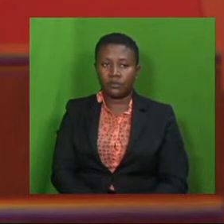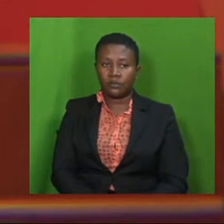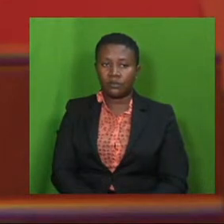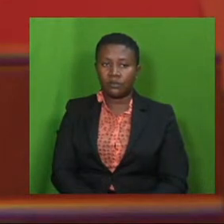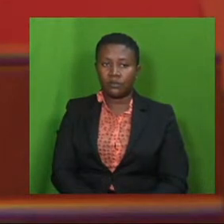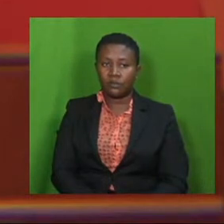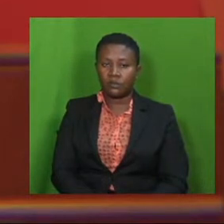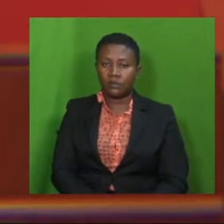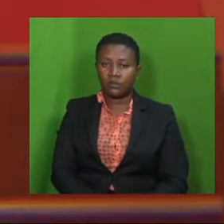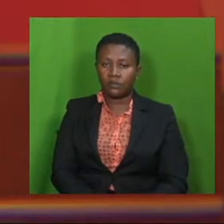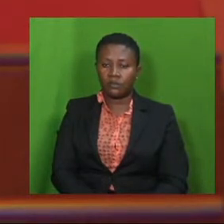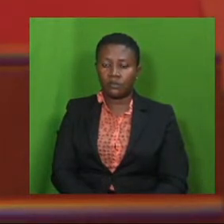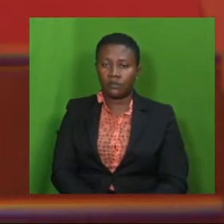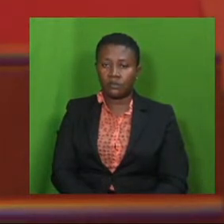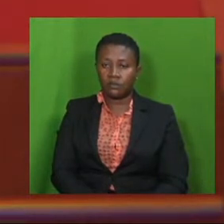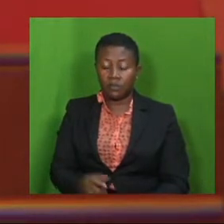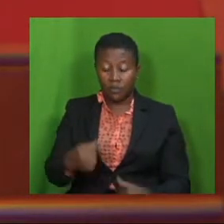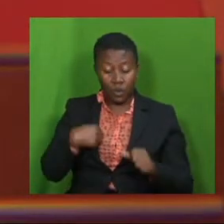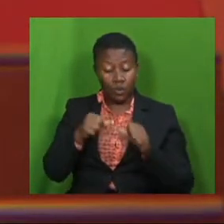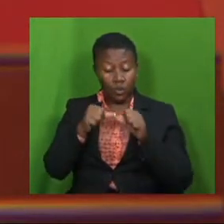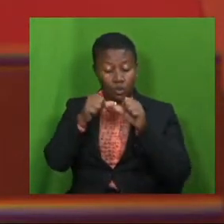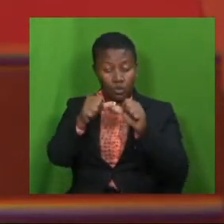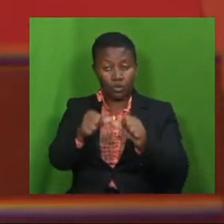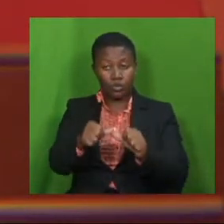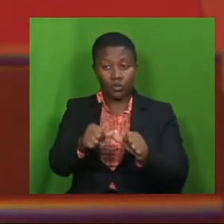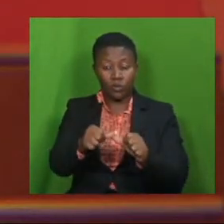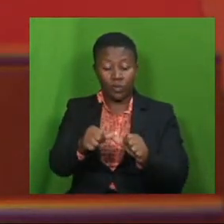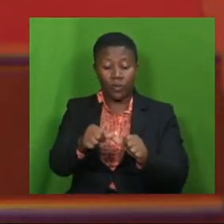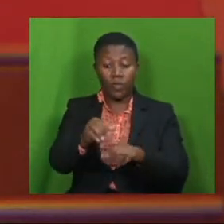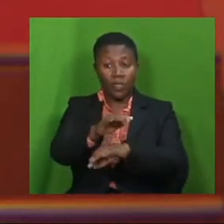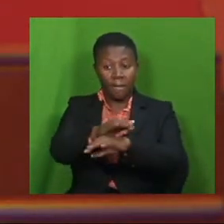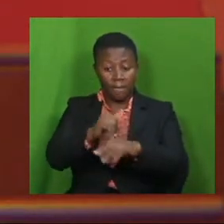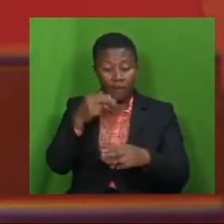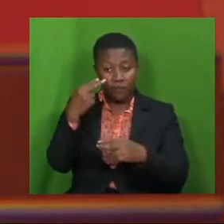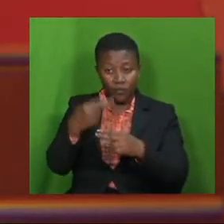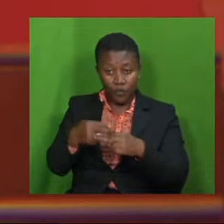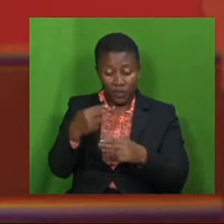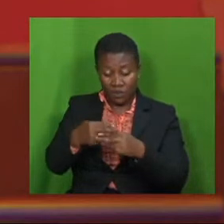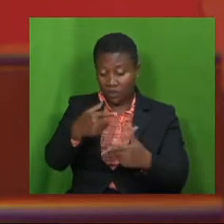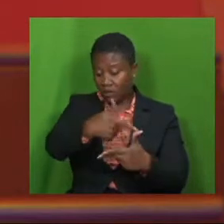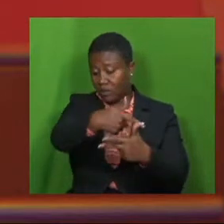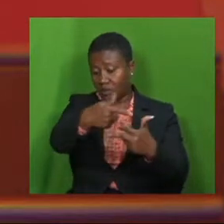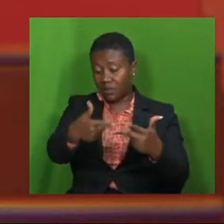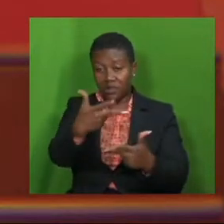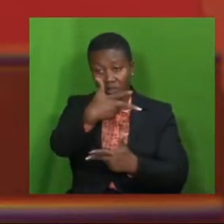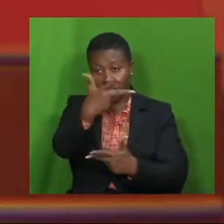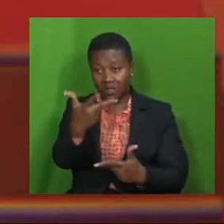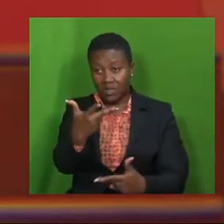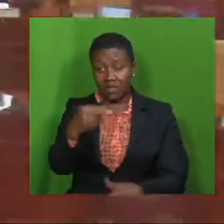And I'll proceed to mention the names of the 3 members.